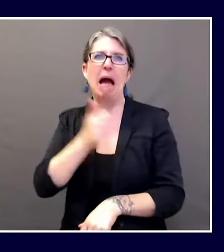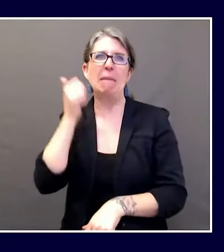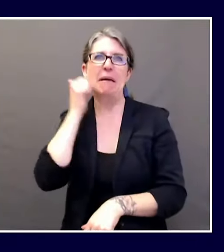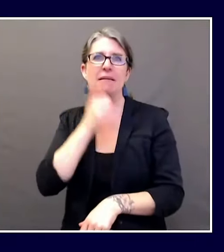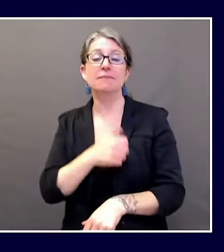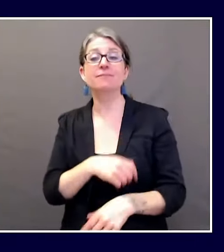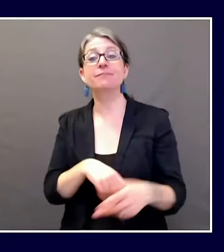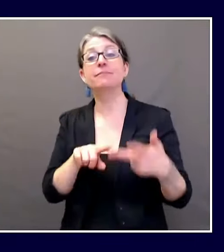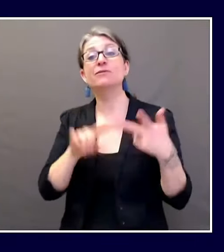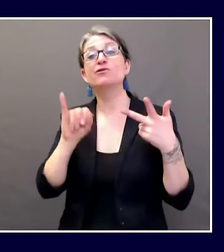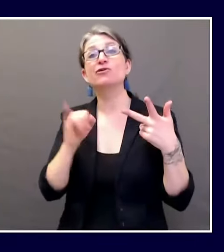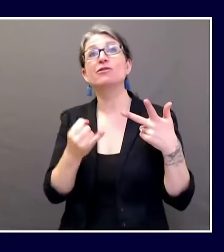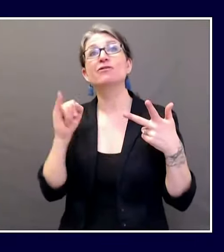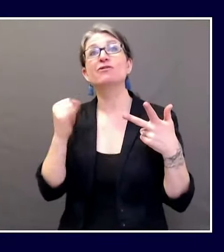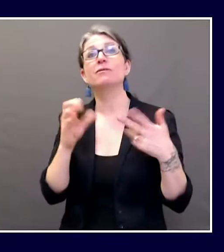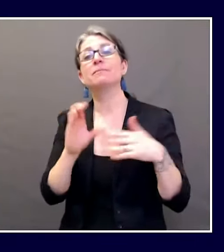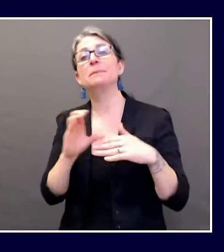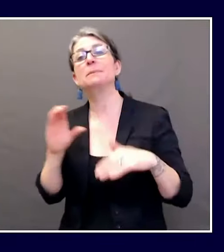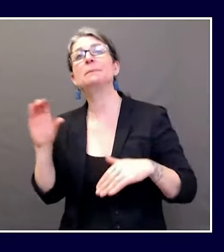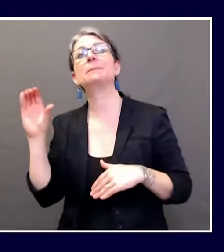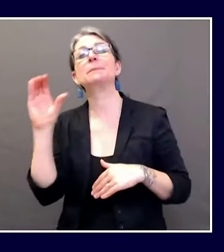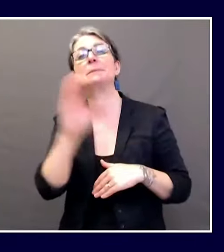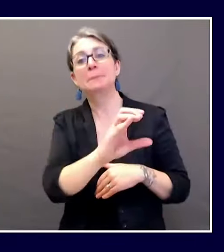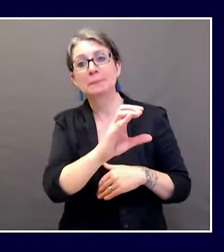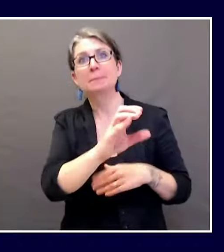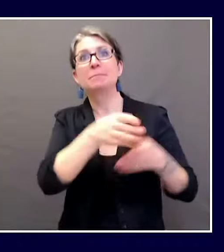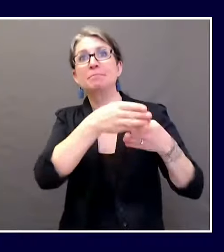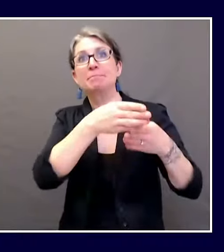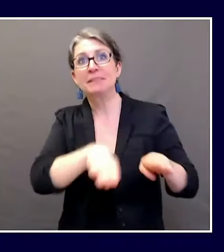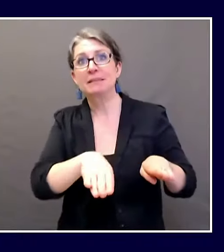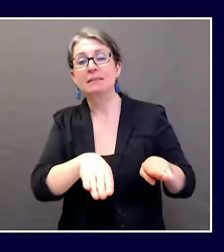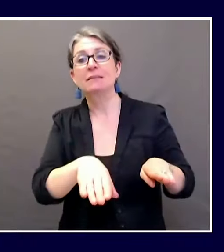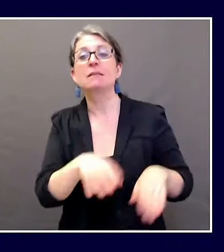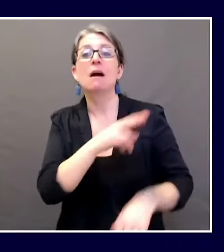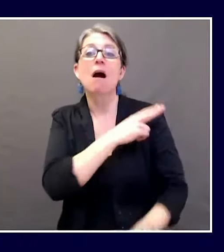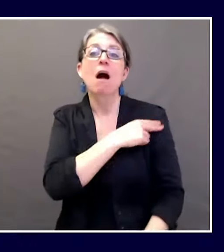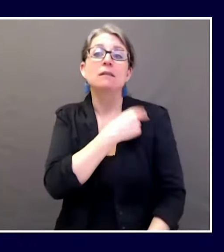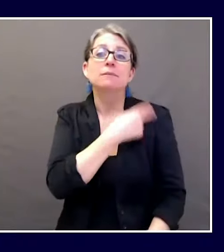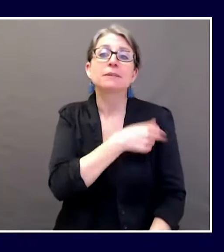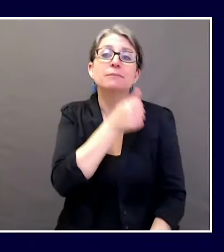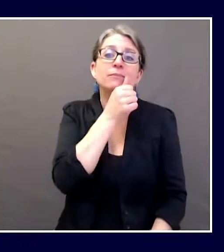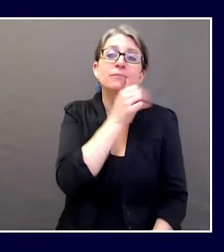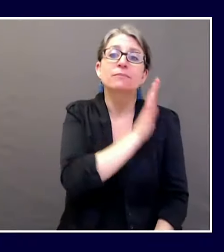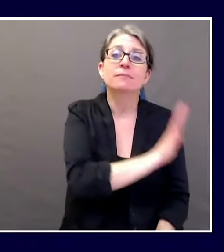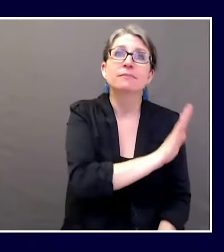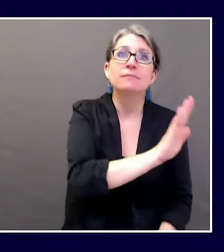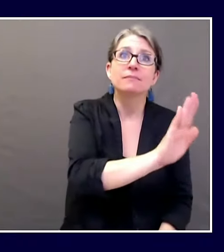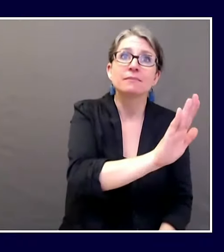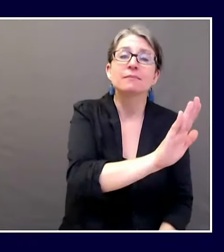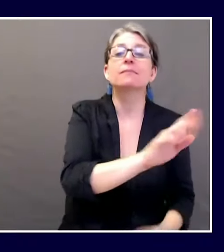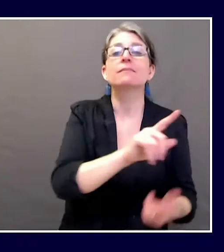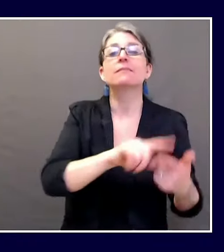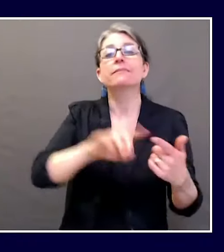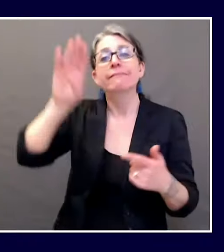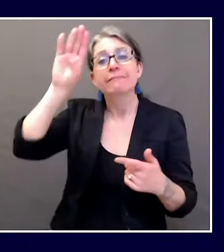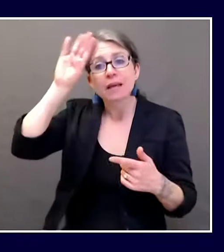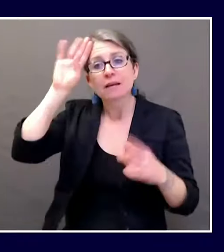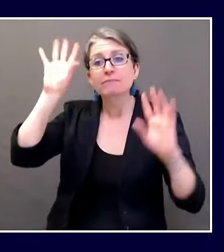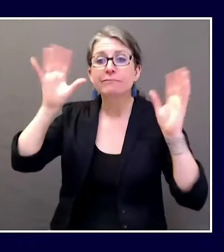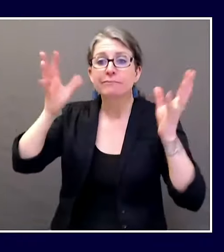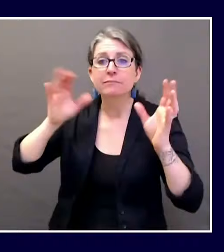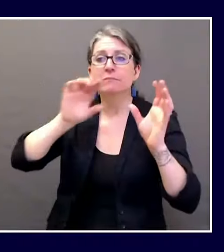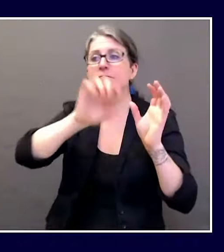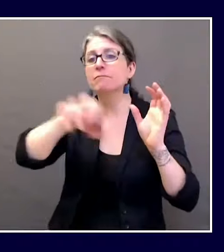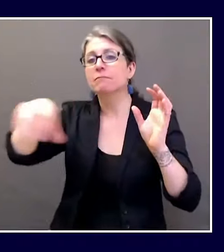EMS agencies for drive-through and community vaccination clinics. Okay, do you have a sense of how long they may not